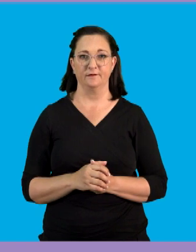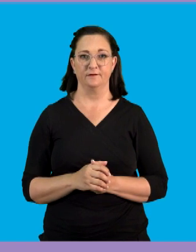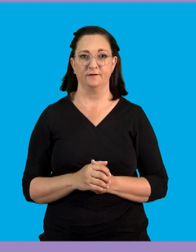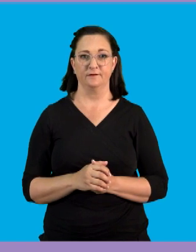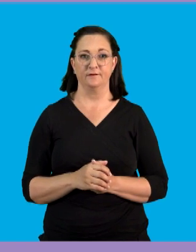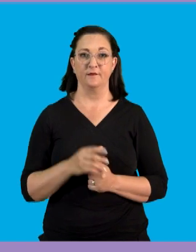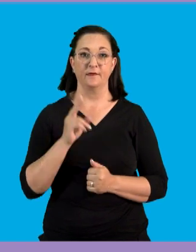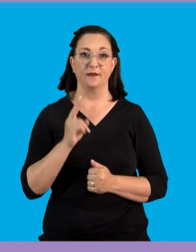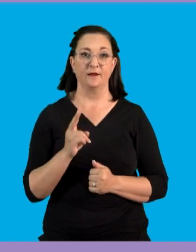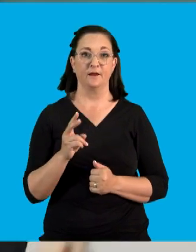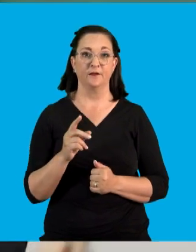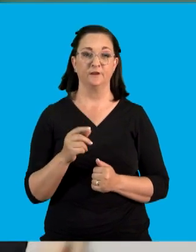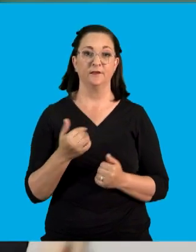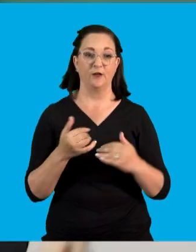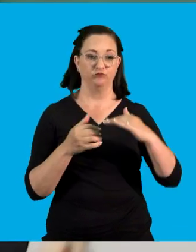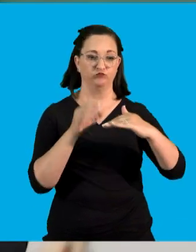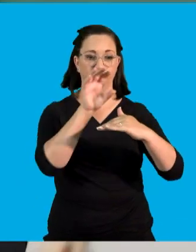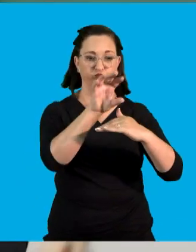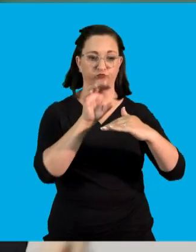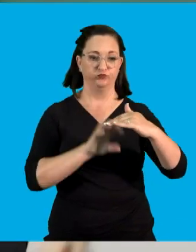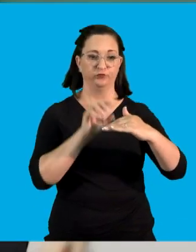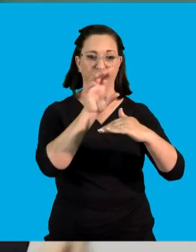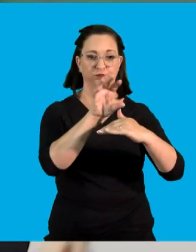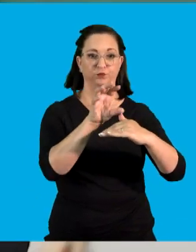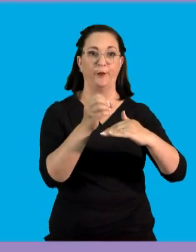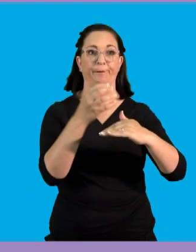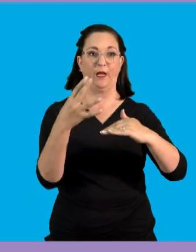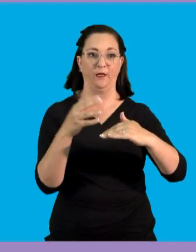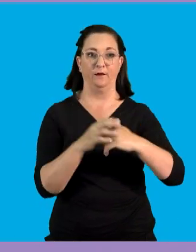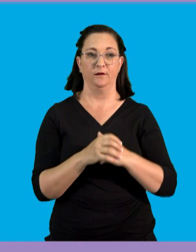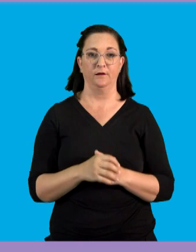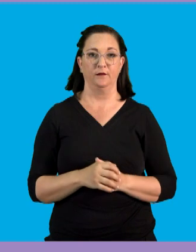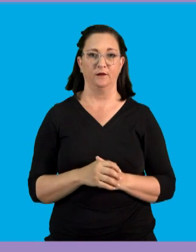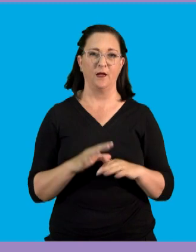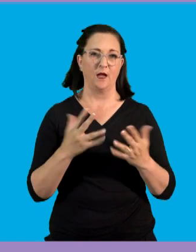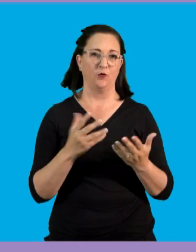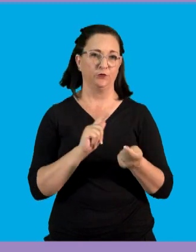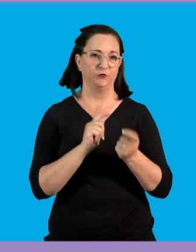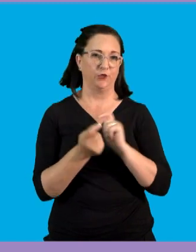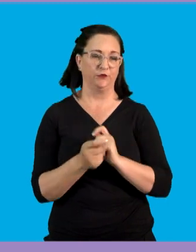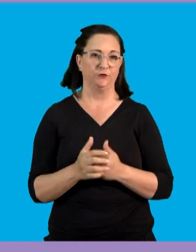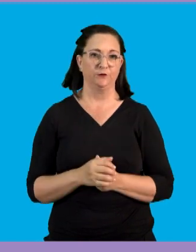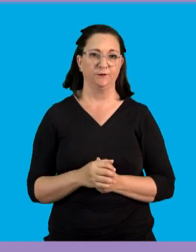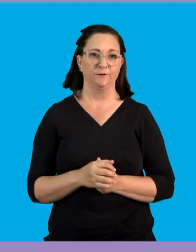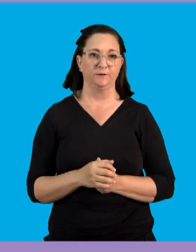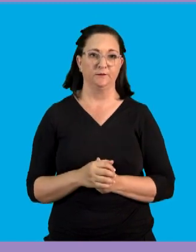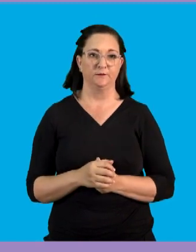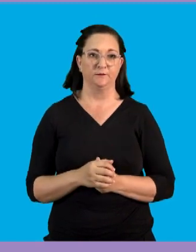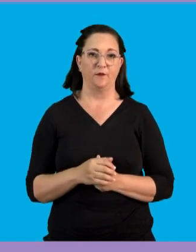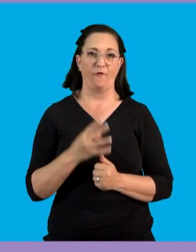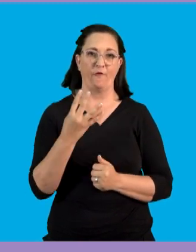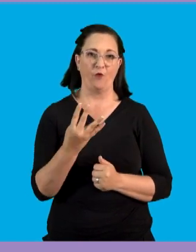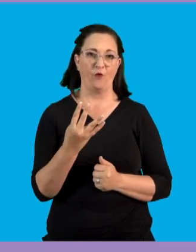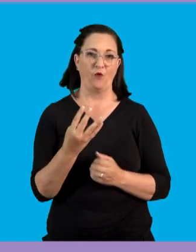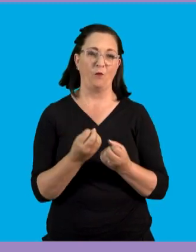17/4 as my answer. Again, this is an improper fraction. So how do we change it? So I'm